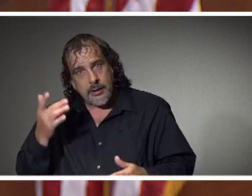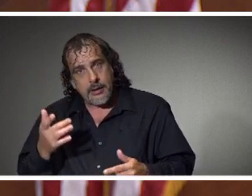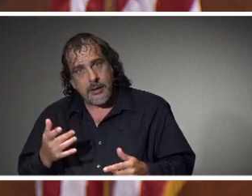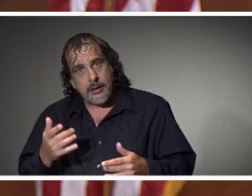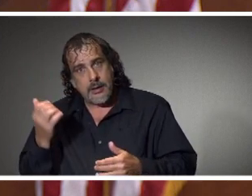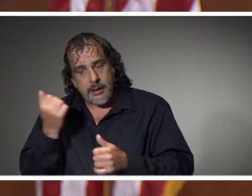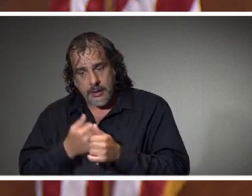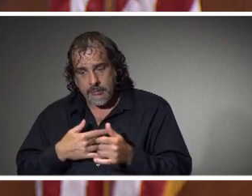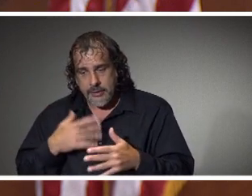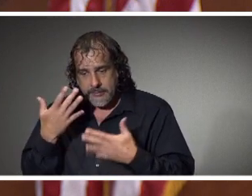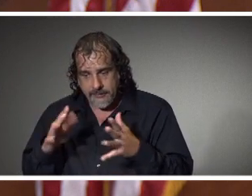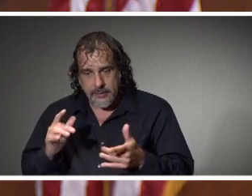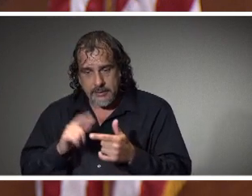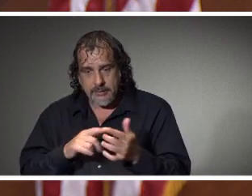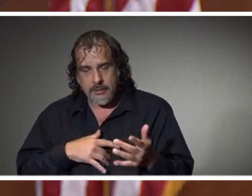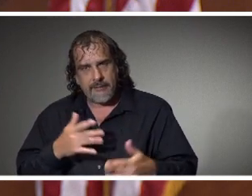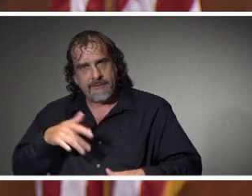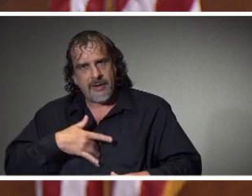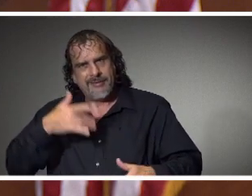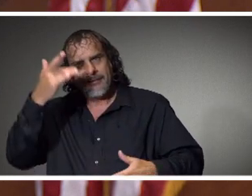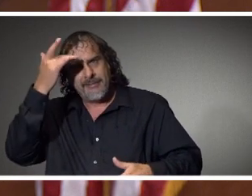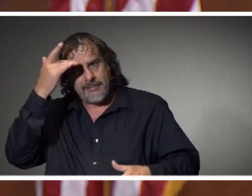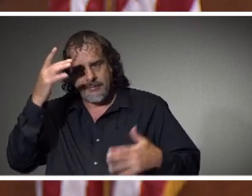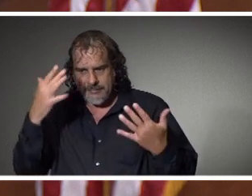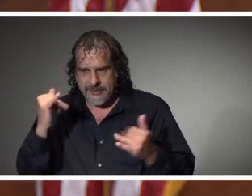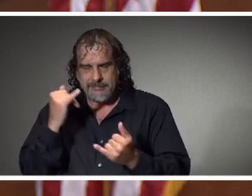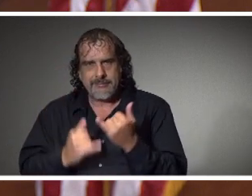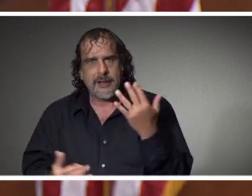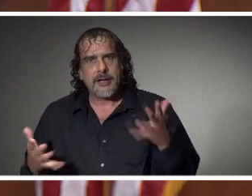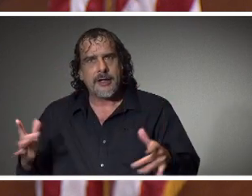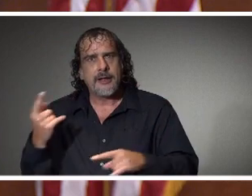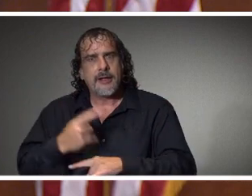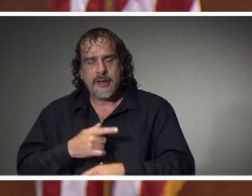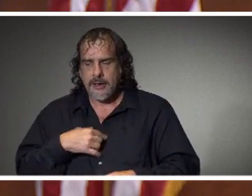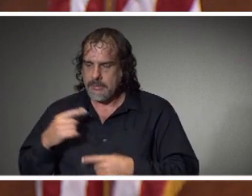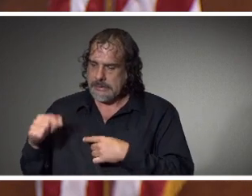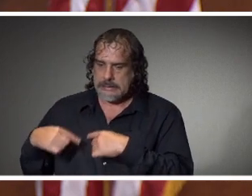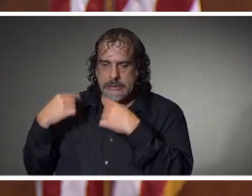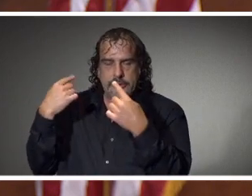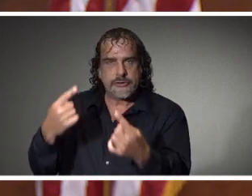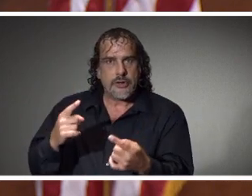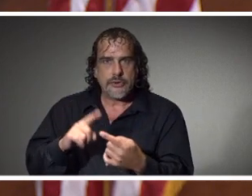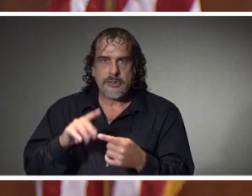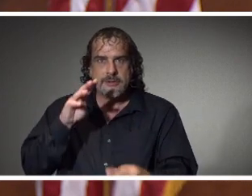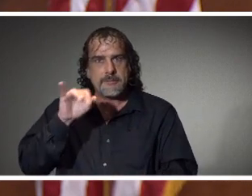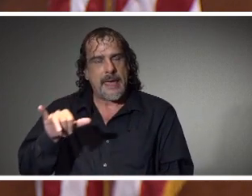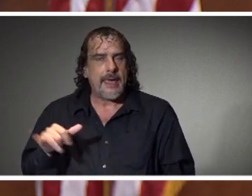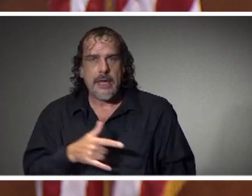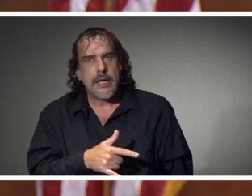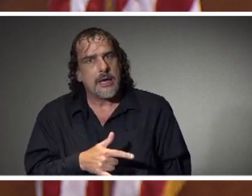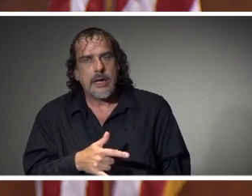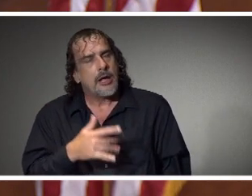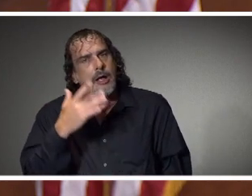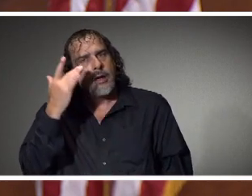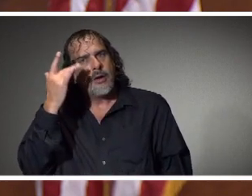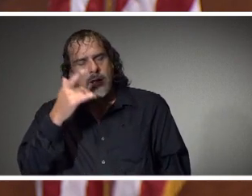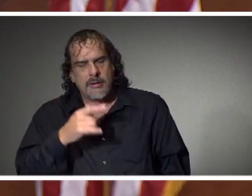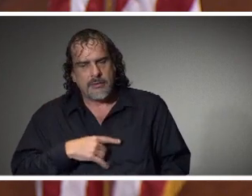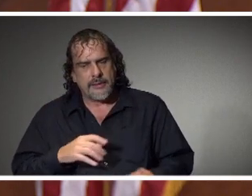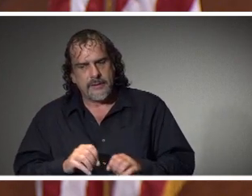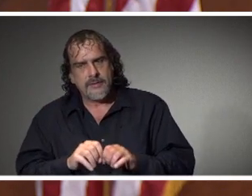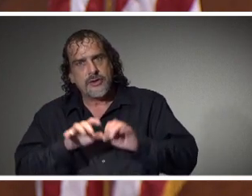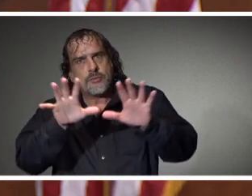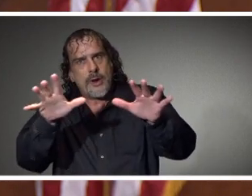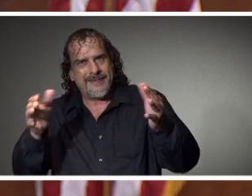last 8 years, I felt like I was sick. And so I have been concerned since May. Obviously, the amount of spread that has